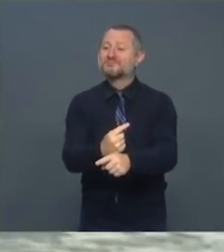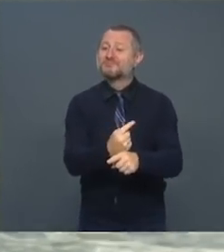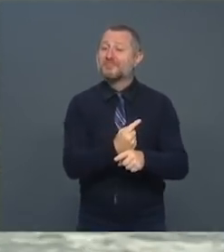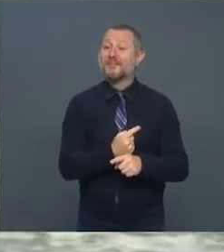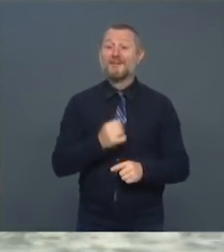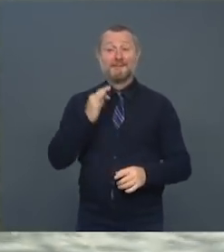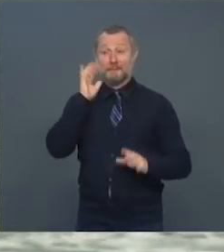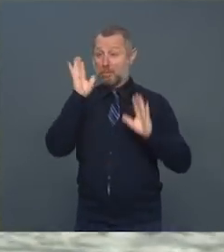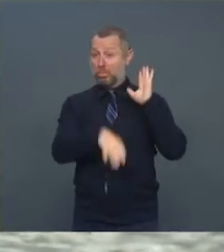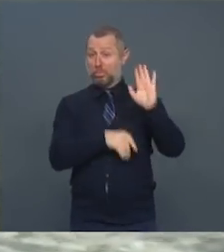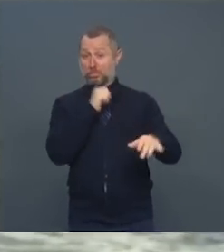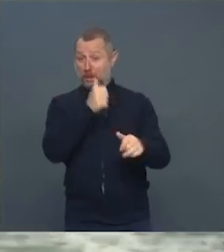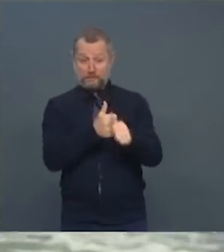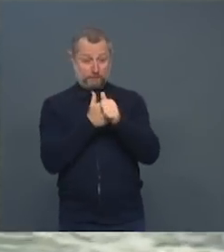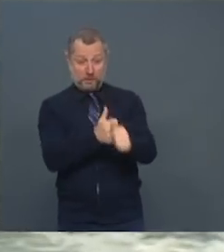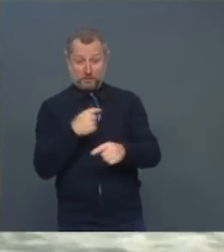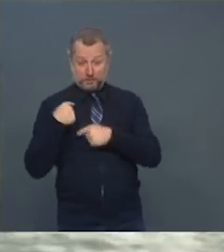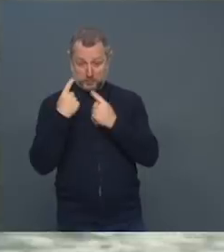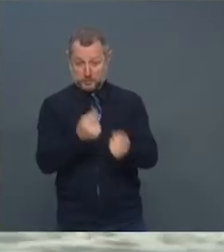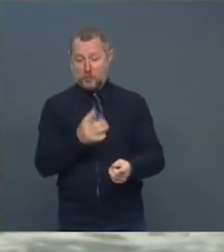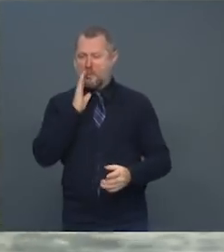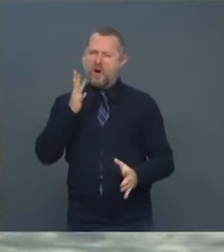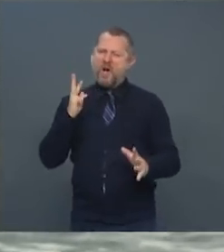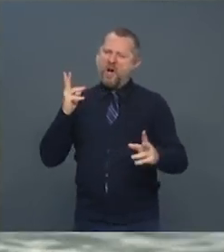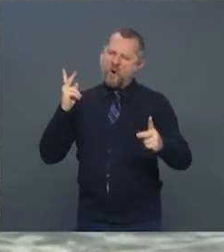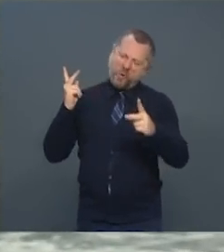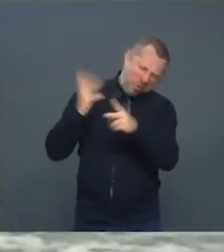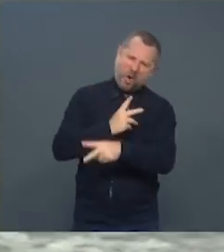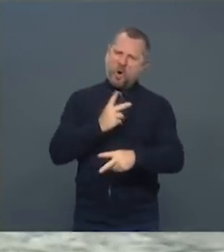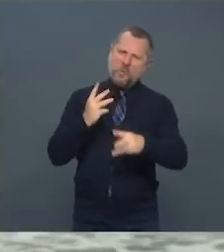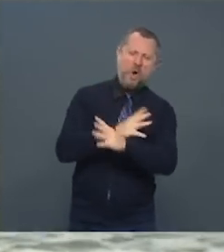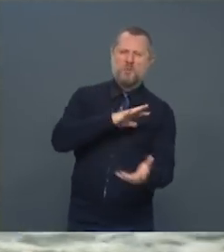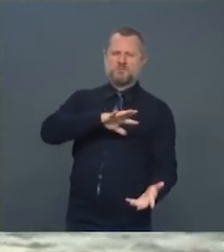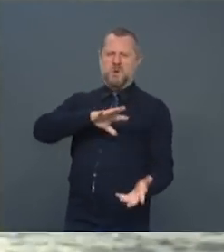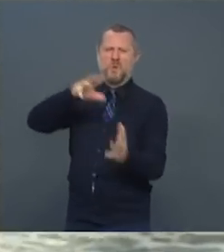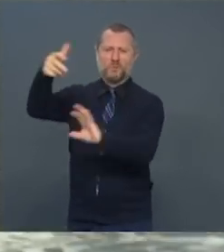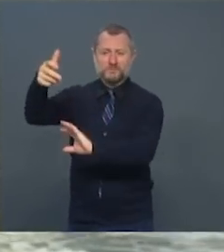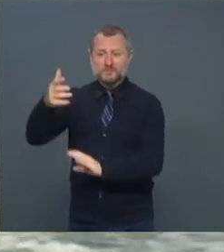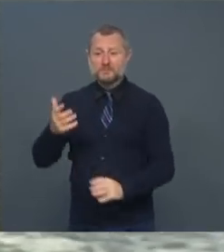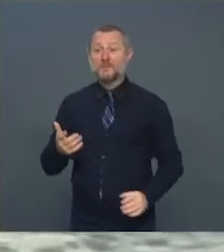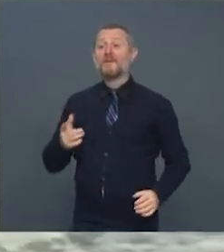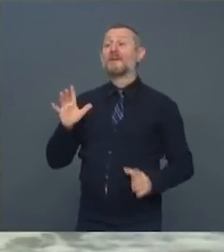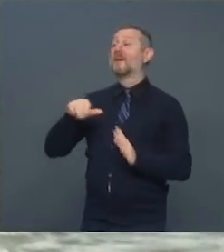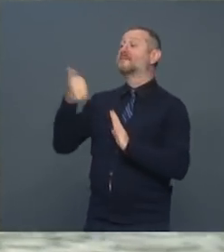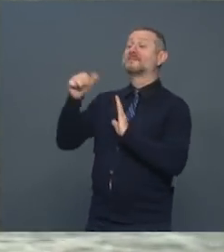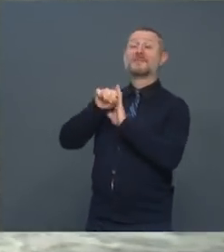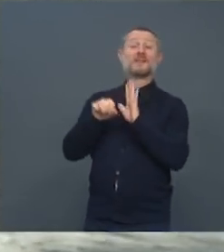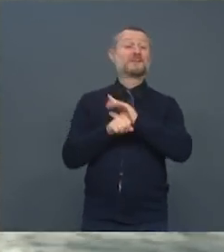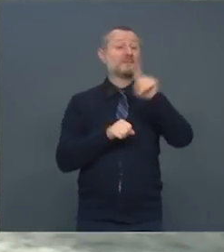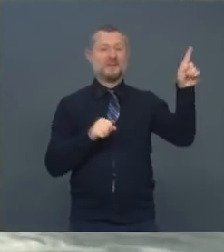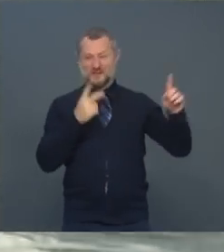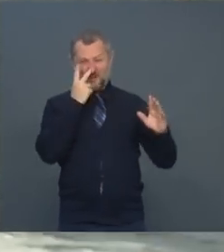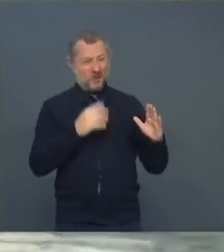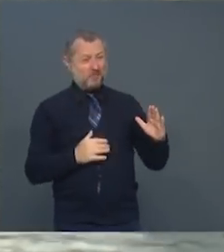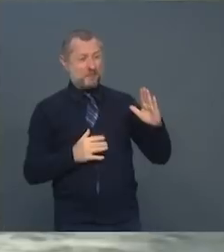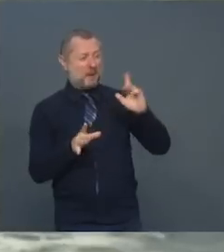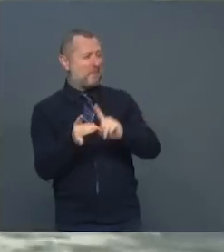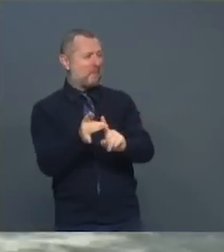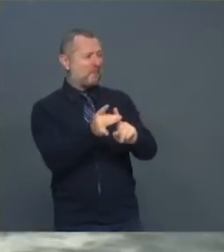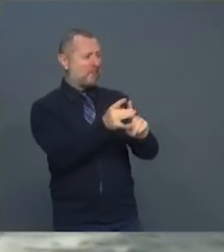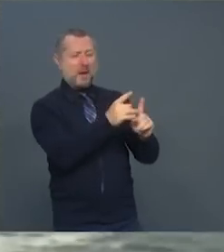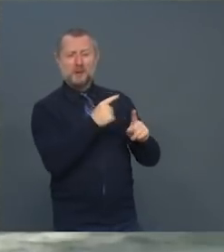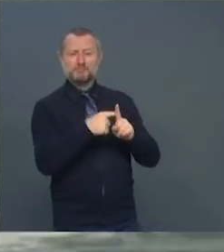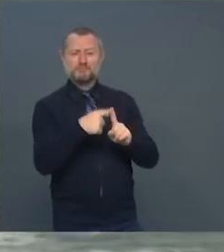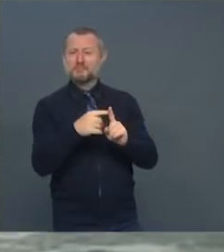it would have been a crisis. You look at these other states where you see the infection rate going through the roof. What's the difference between those